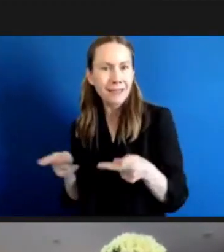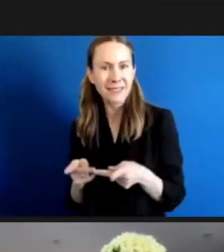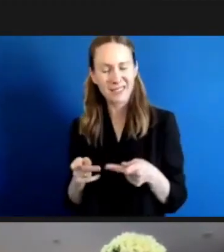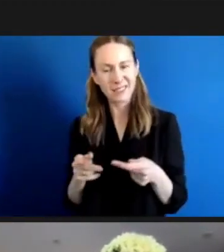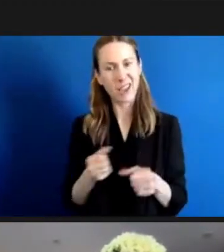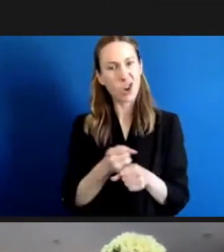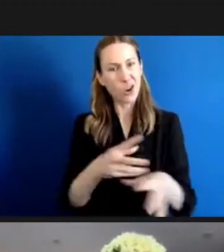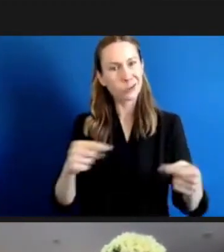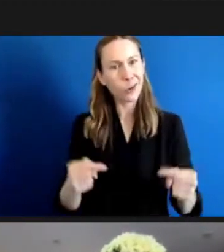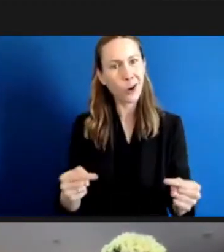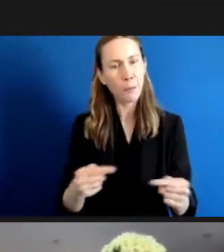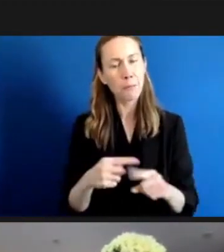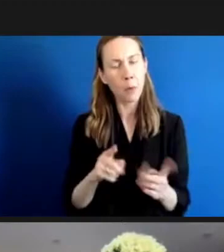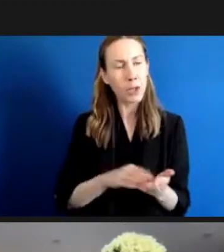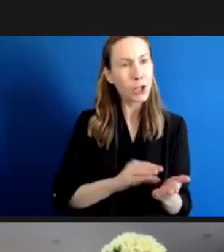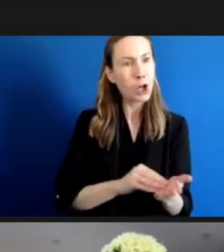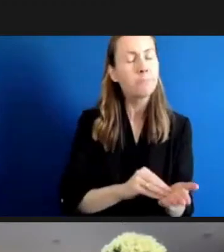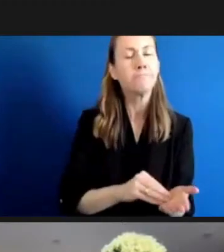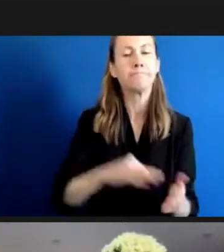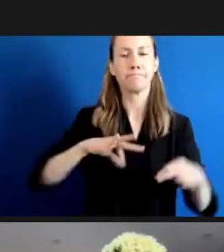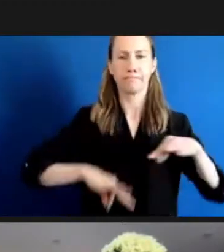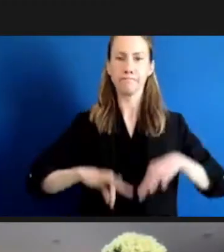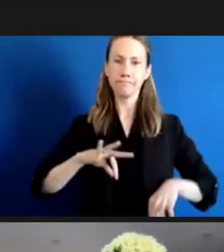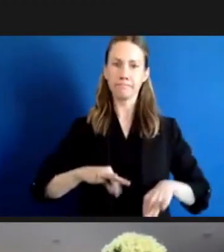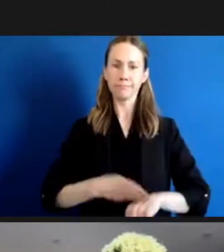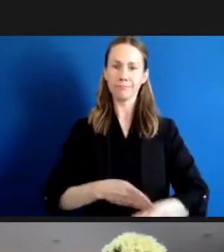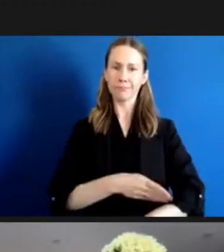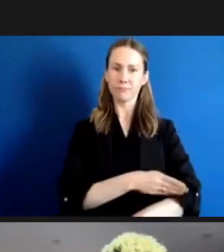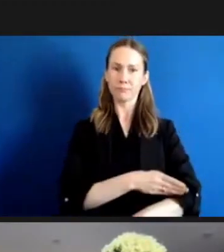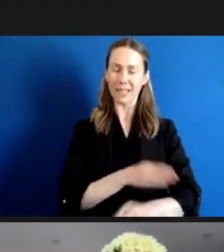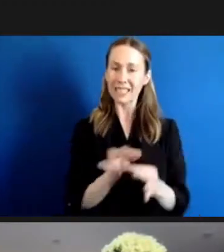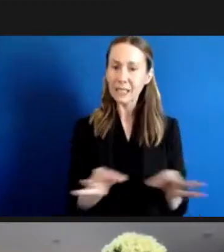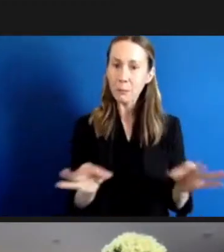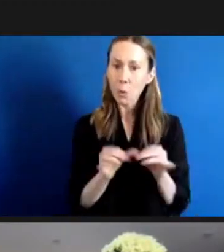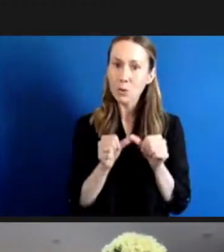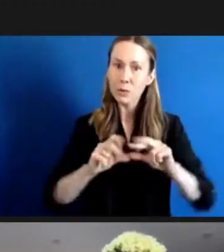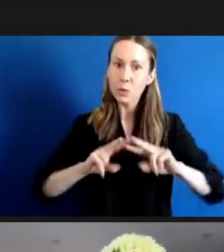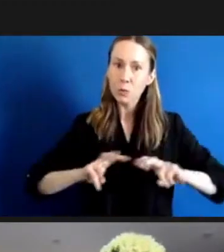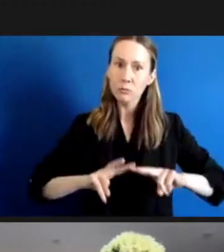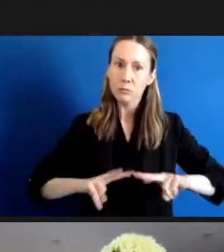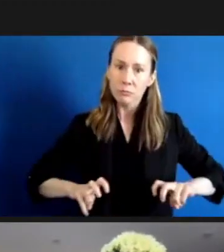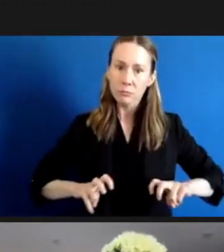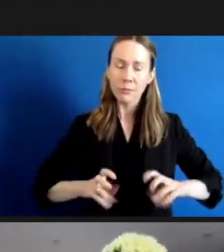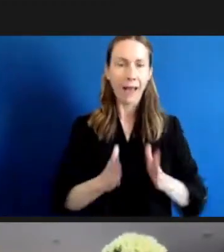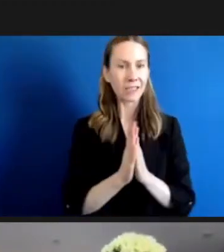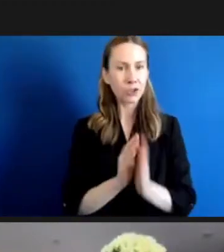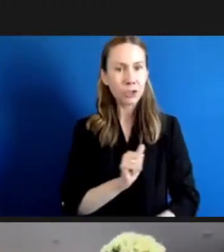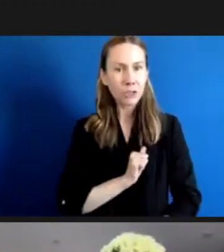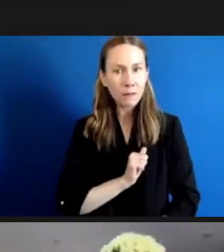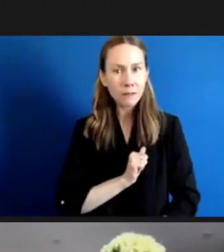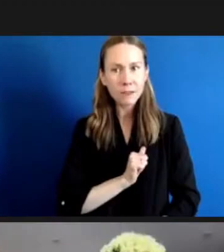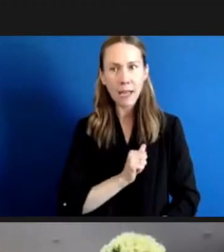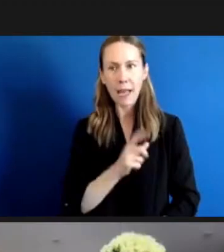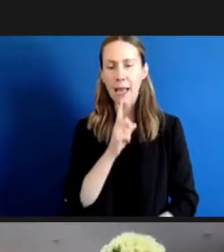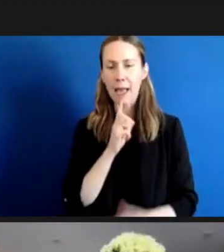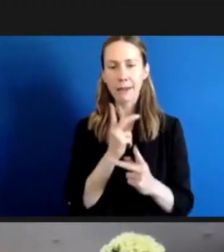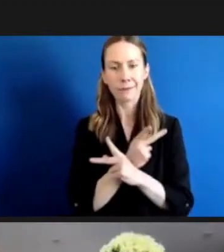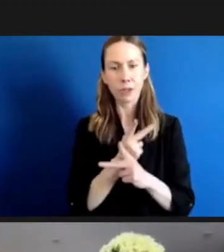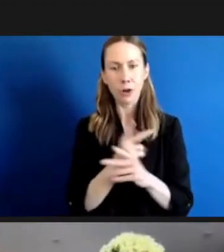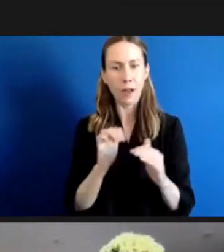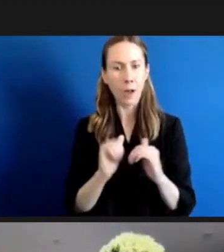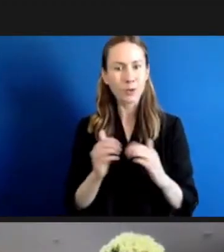that these are important questions to continue to ask ourselves and to continue to wrestle with. On to